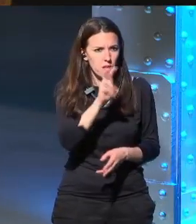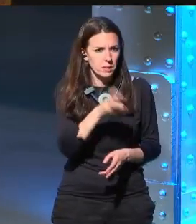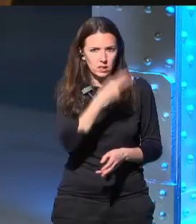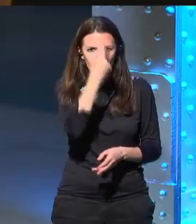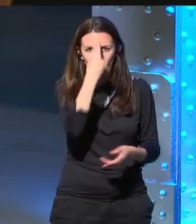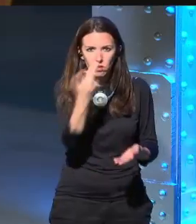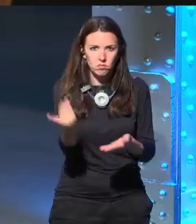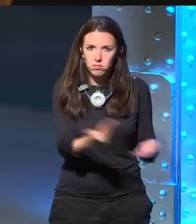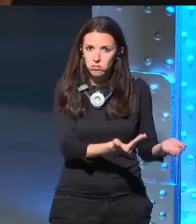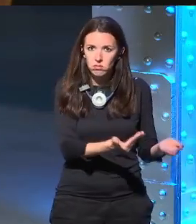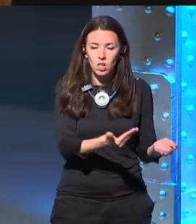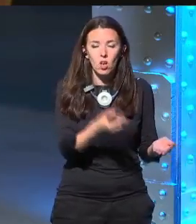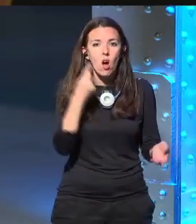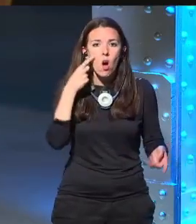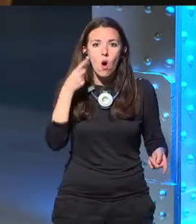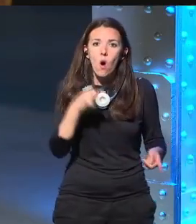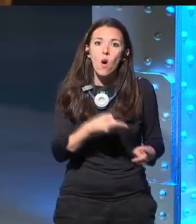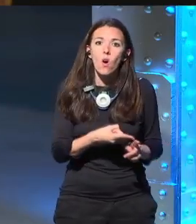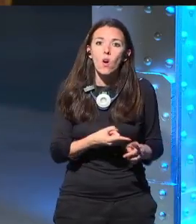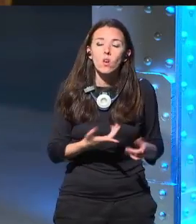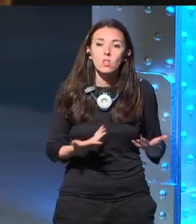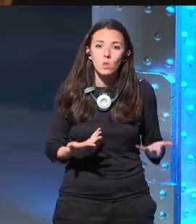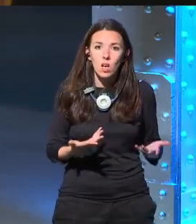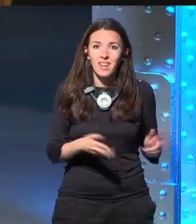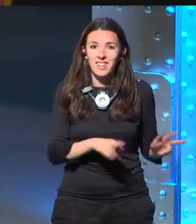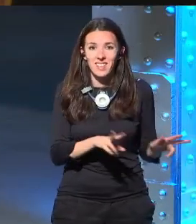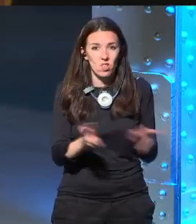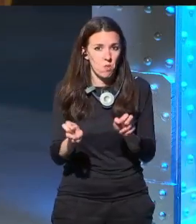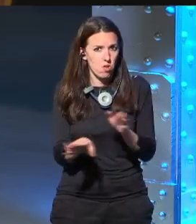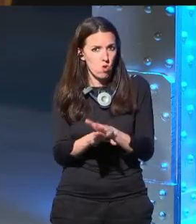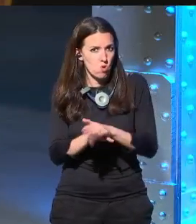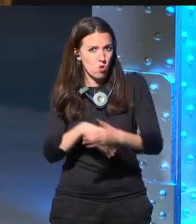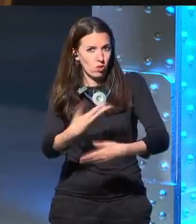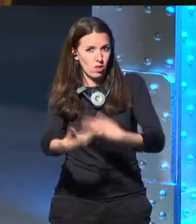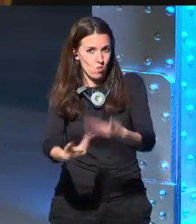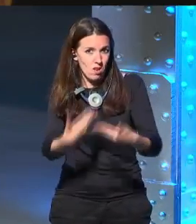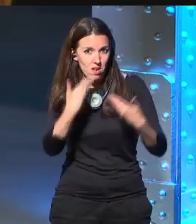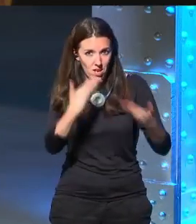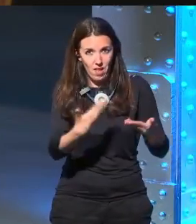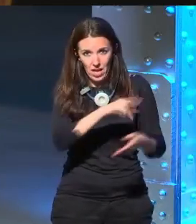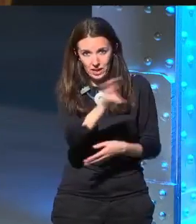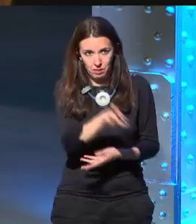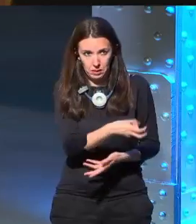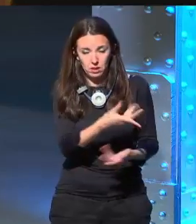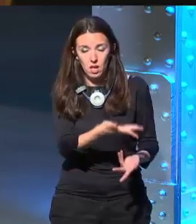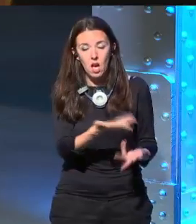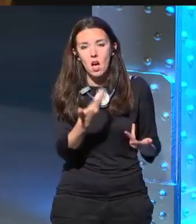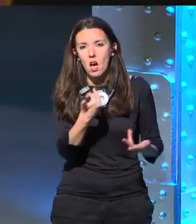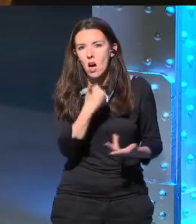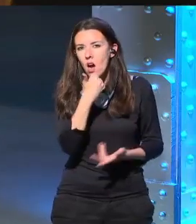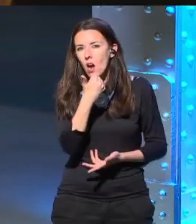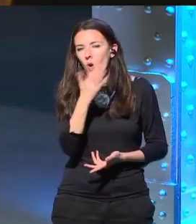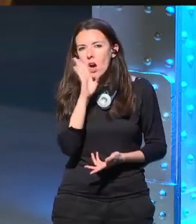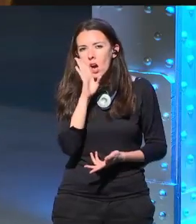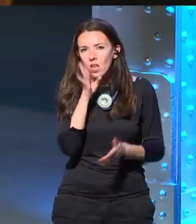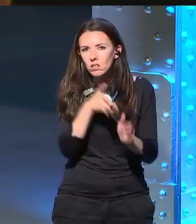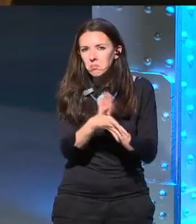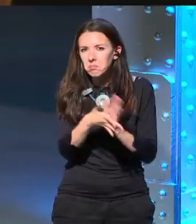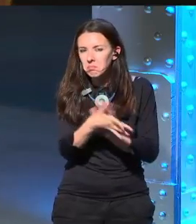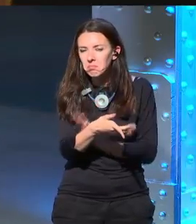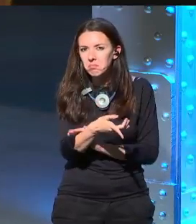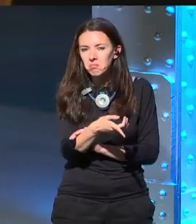get innovation running. And there is something that you said before, that it's great that here